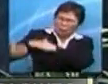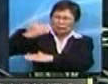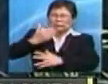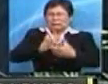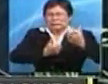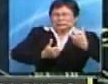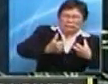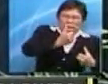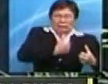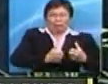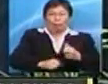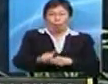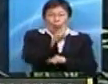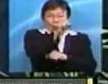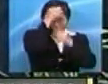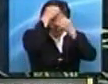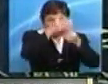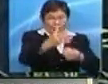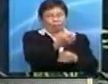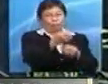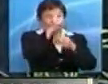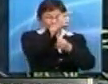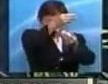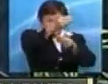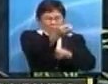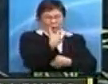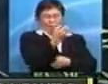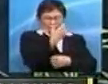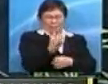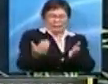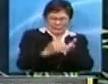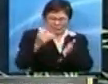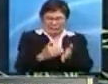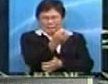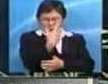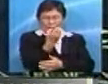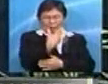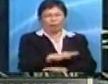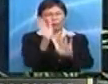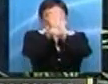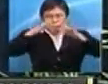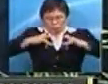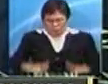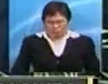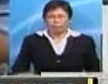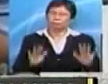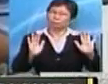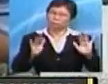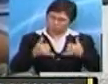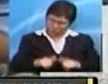unbearable. But the one message they delivered to me again and again is not to give up hope.